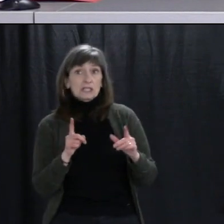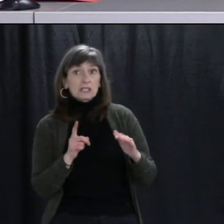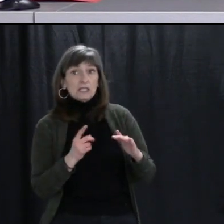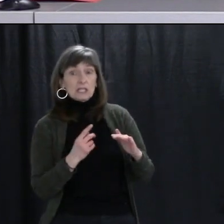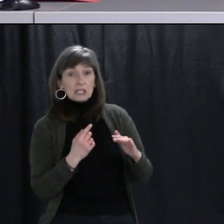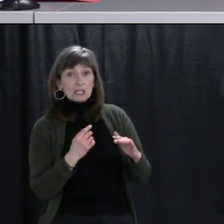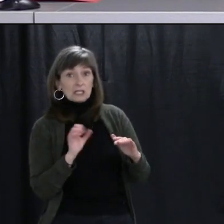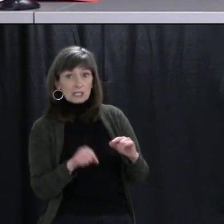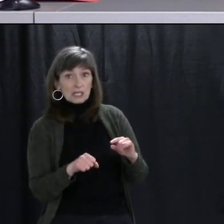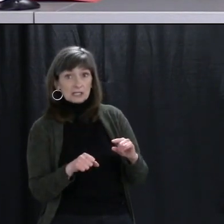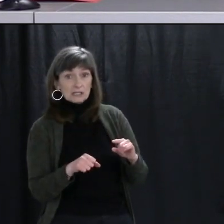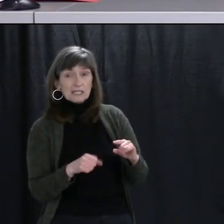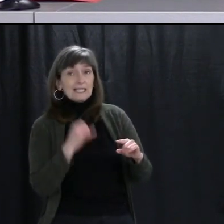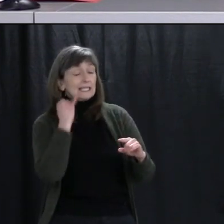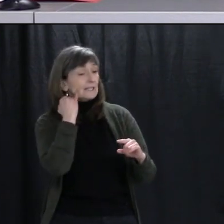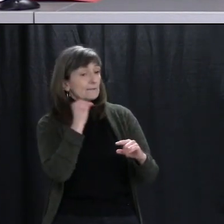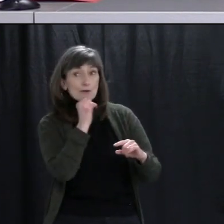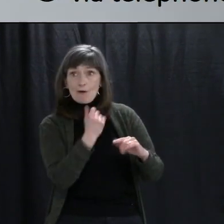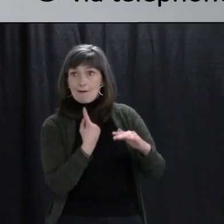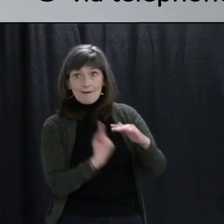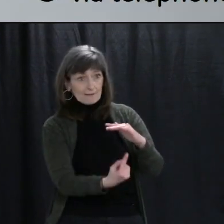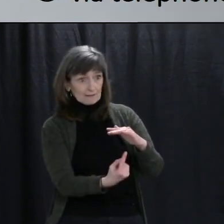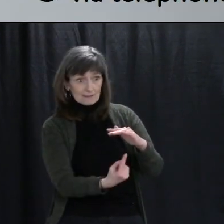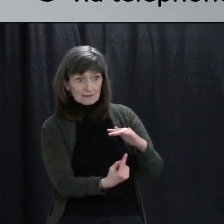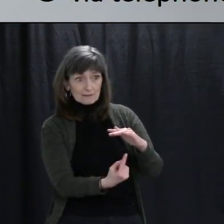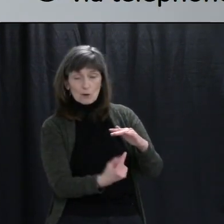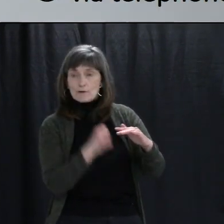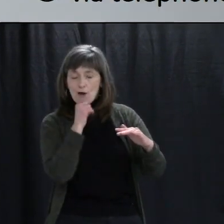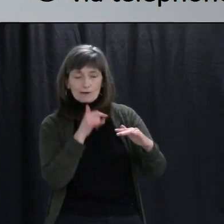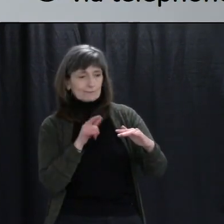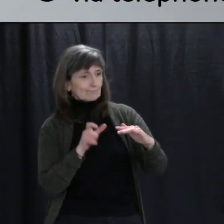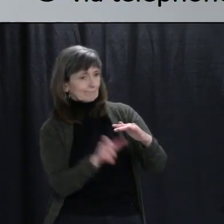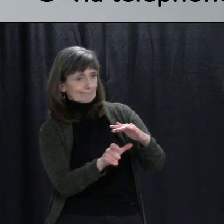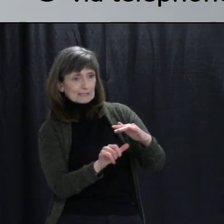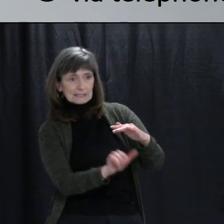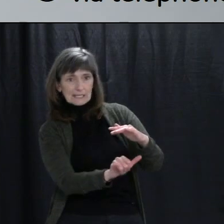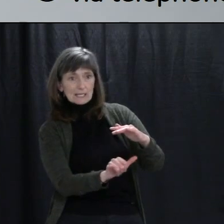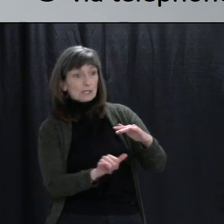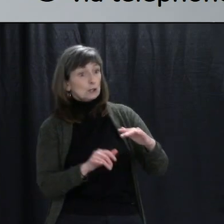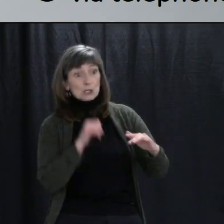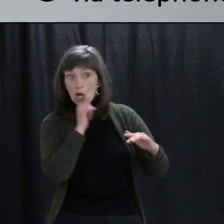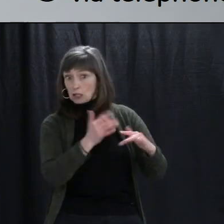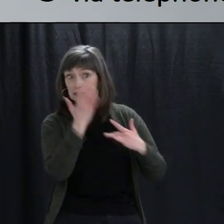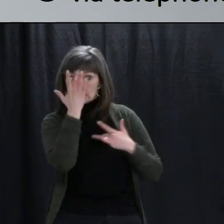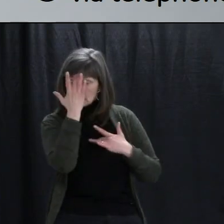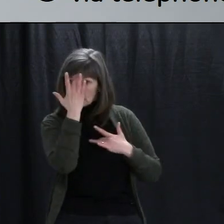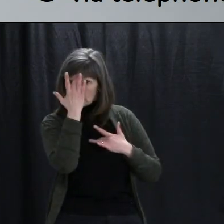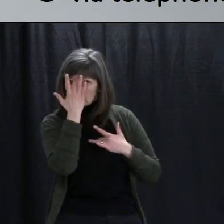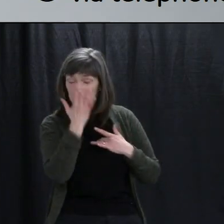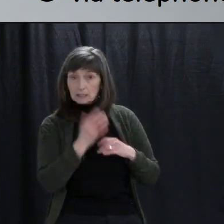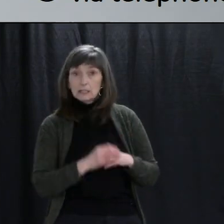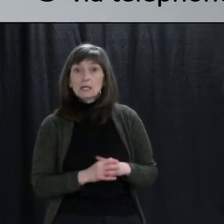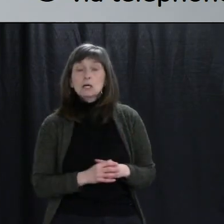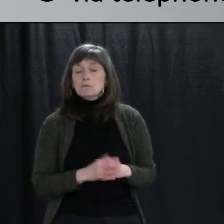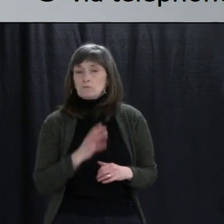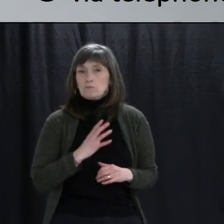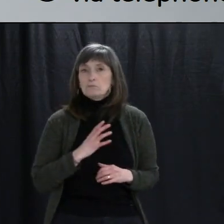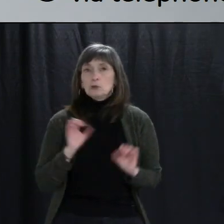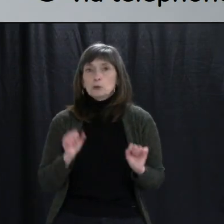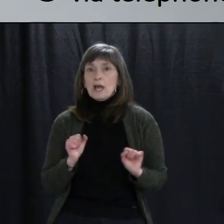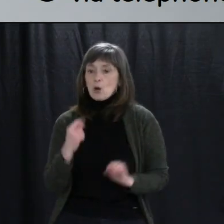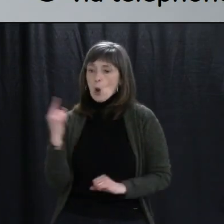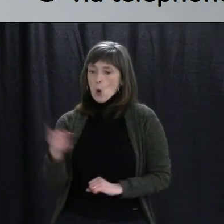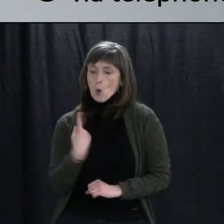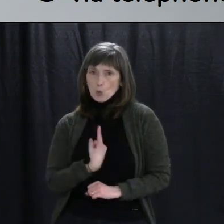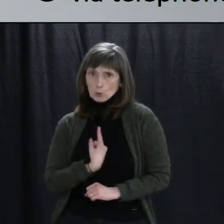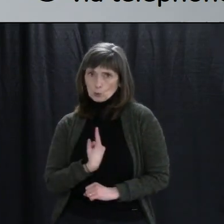So if you're not isolating or on quarantine and you're not symptomatic, then it is okay to go out by